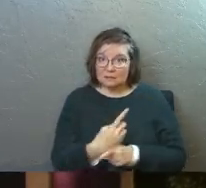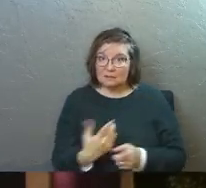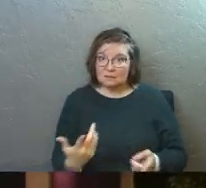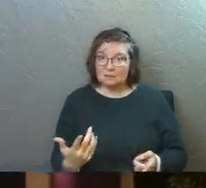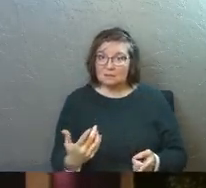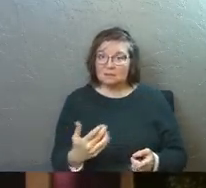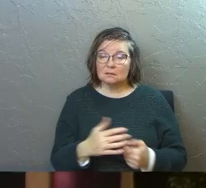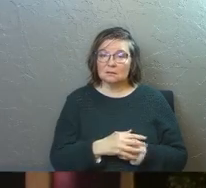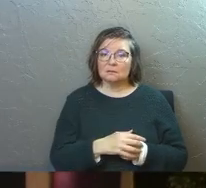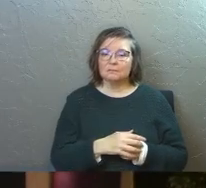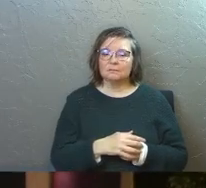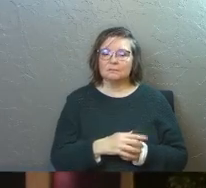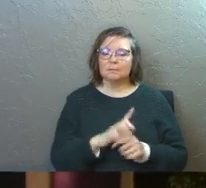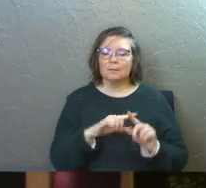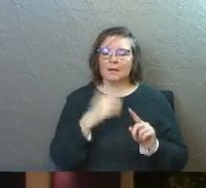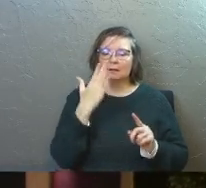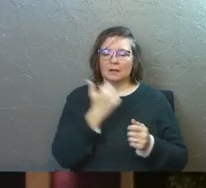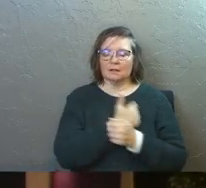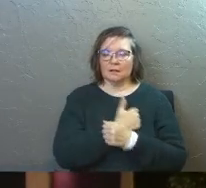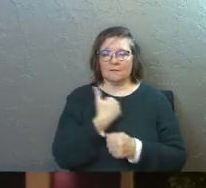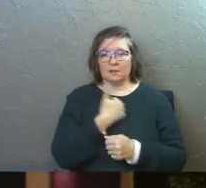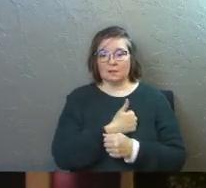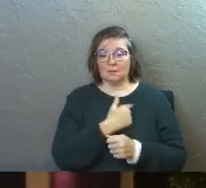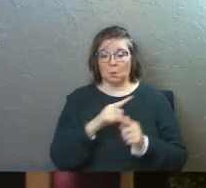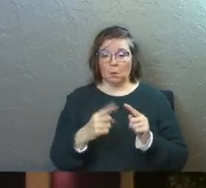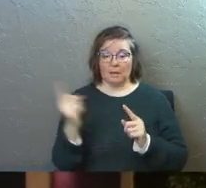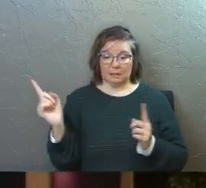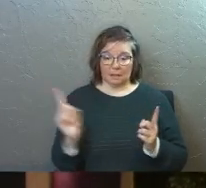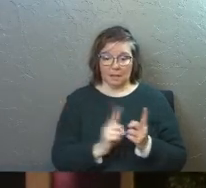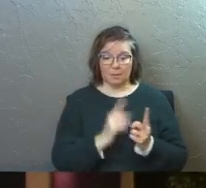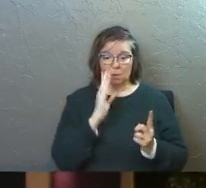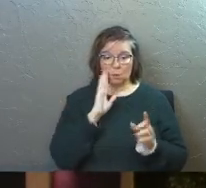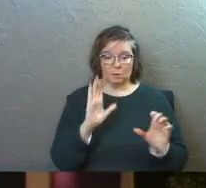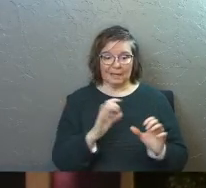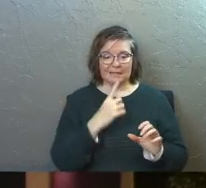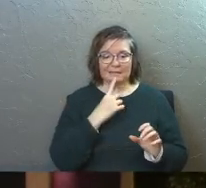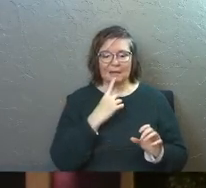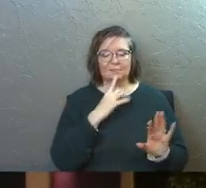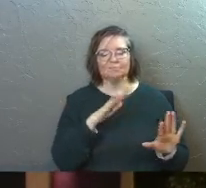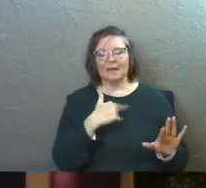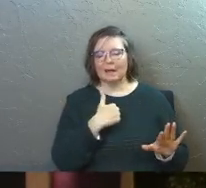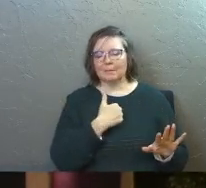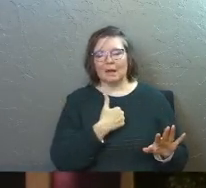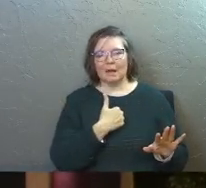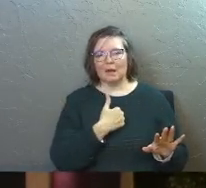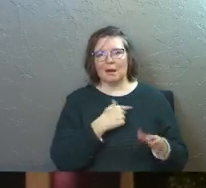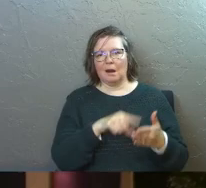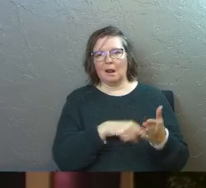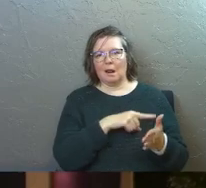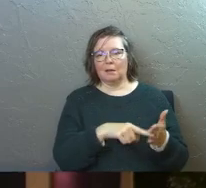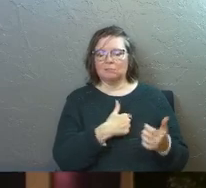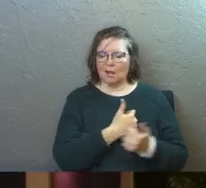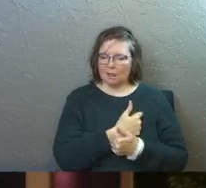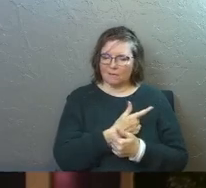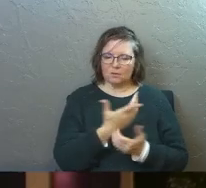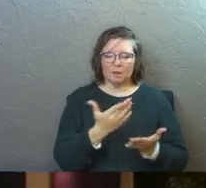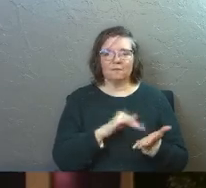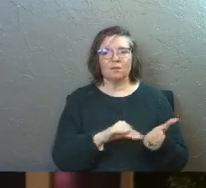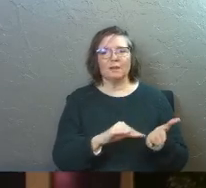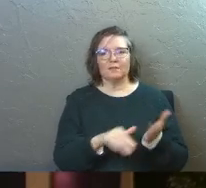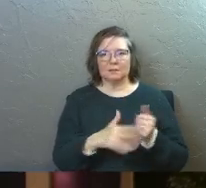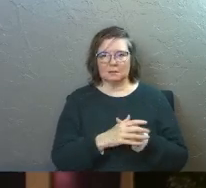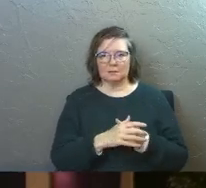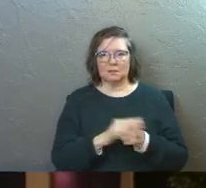Amen? But God loves us so much that when he comes to us and he knows what we've done, he says, hey, I'm not gonna hold this against you. I love you. Here's